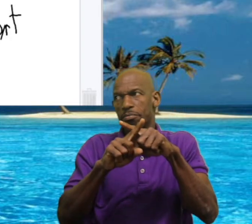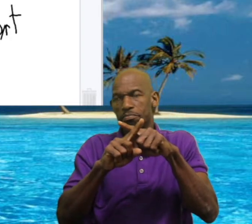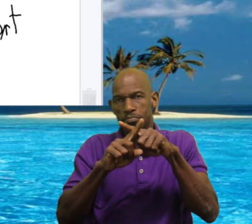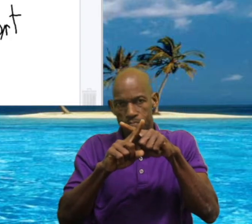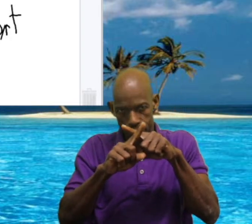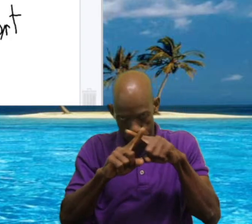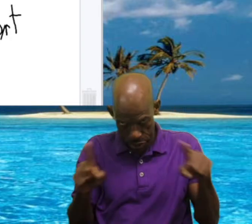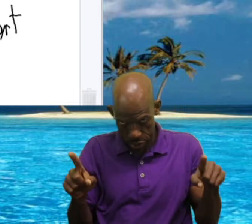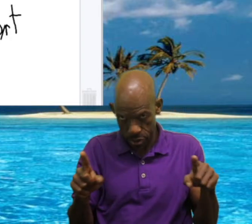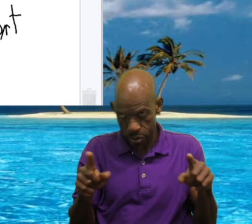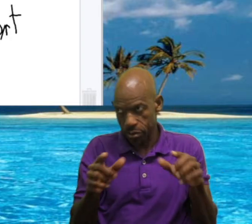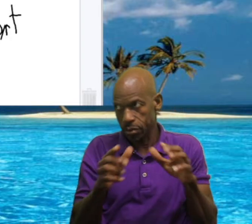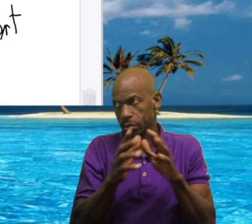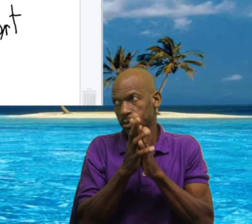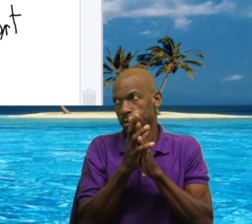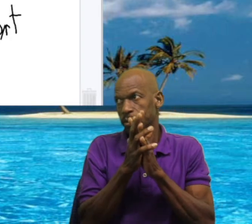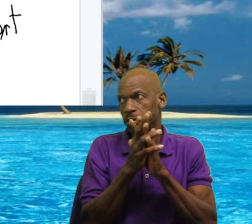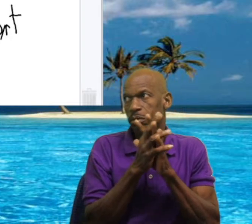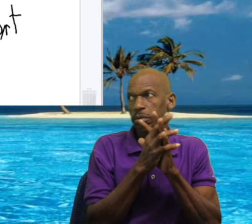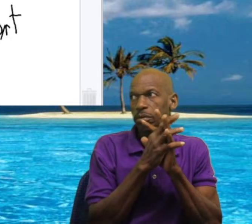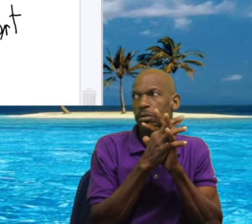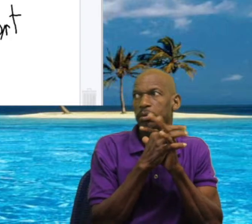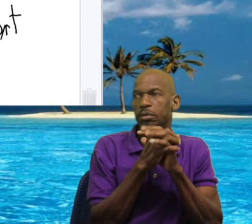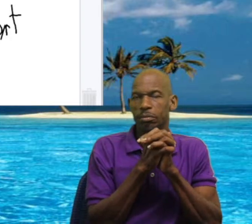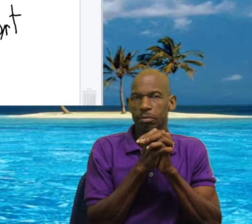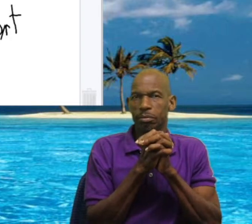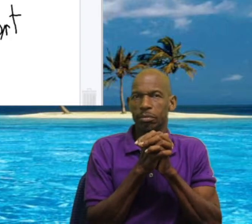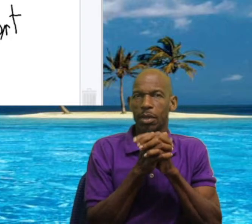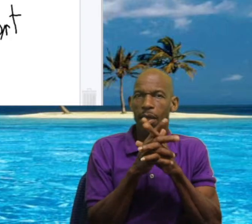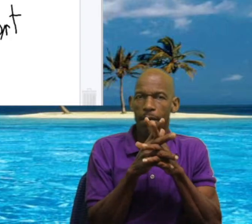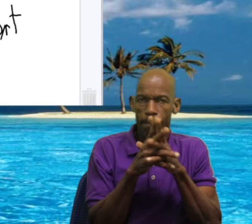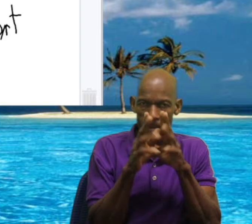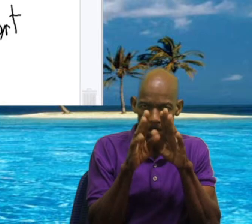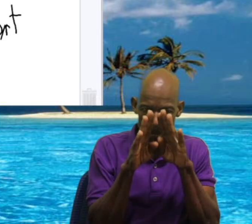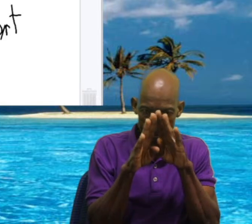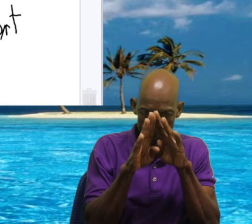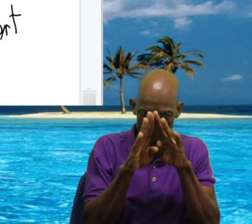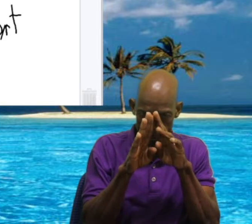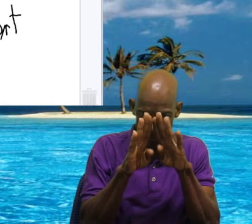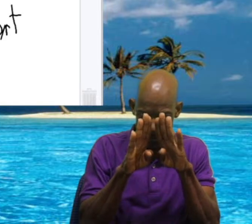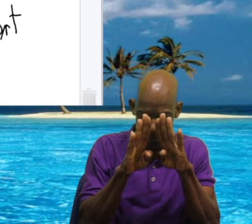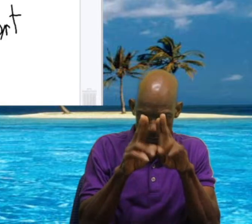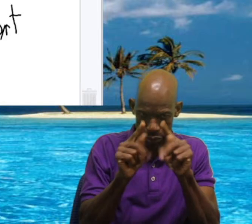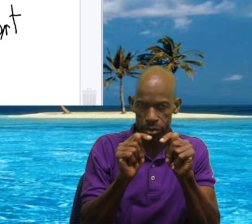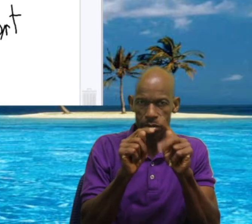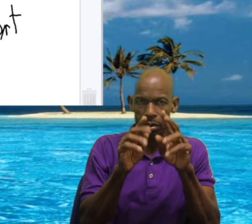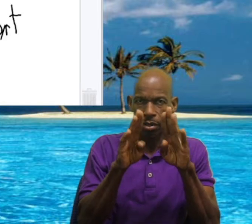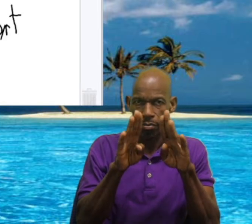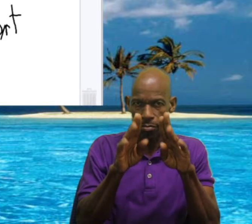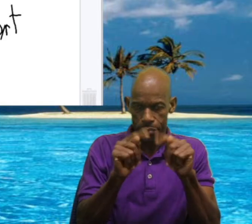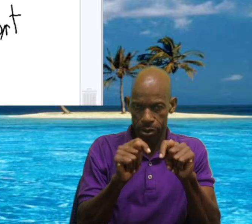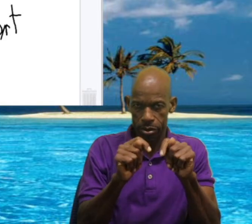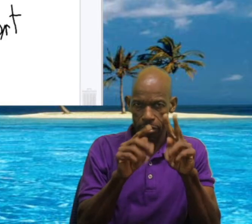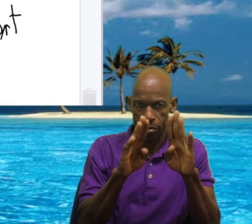side. Let's see how we can get it back. All right, let me write that word again. But.